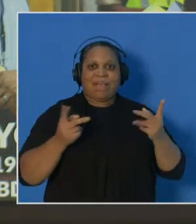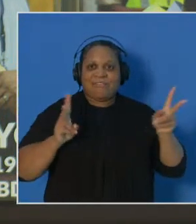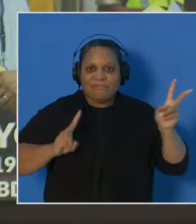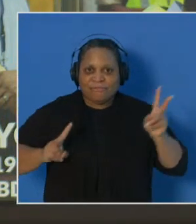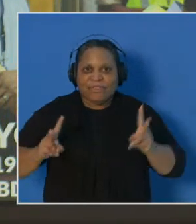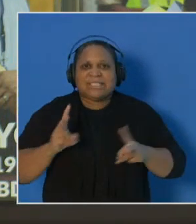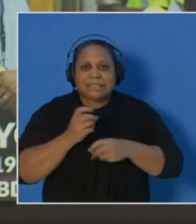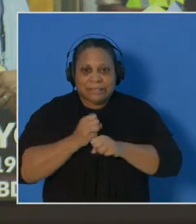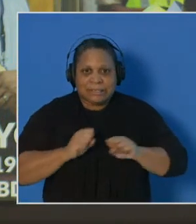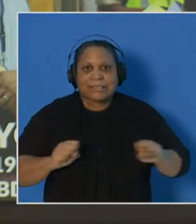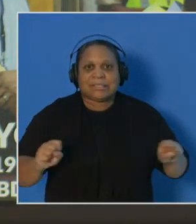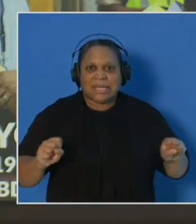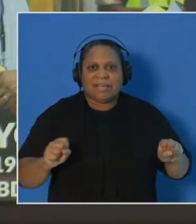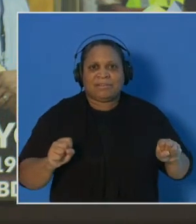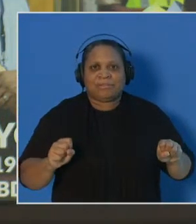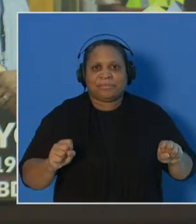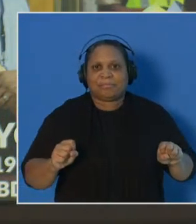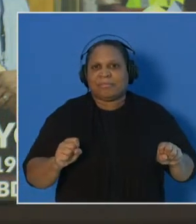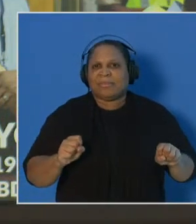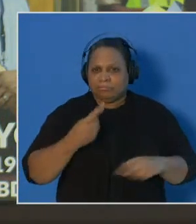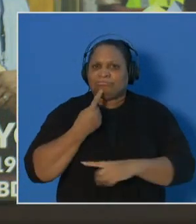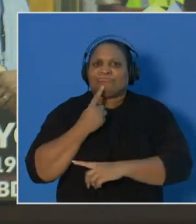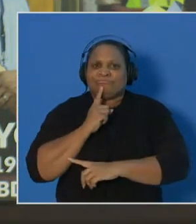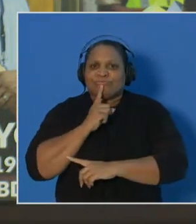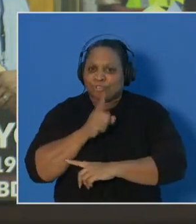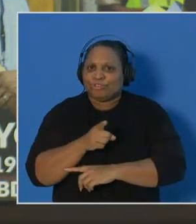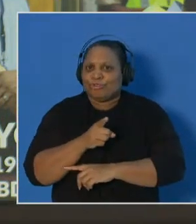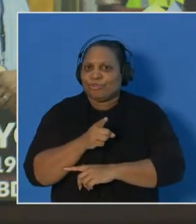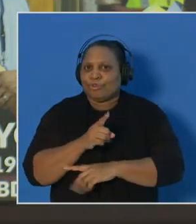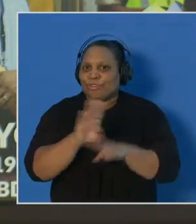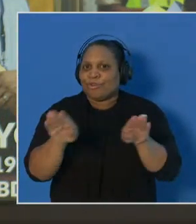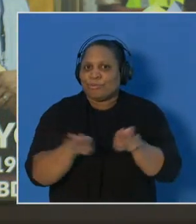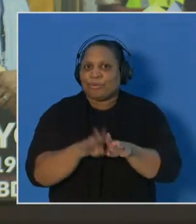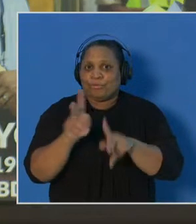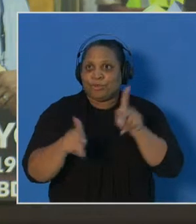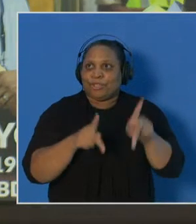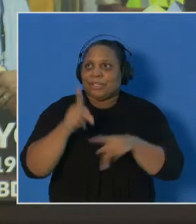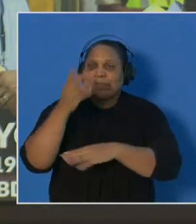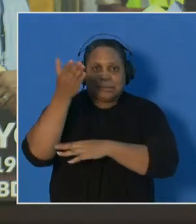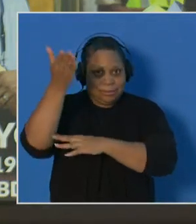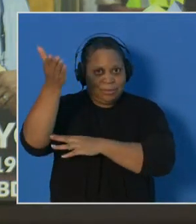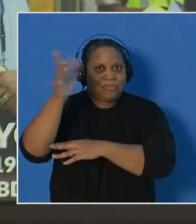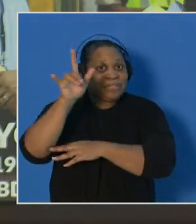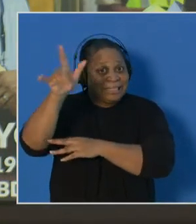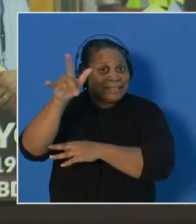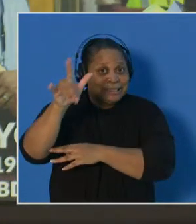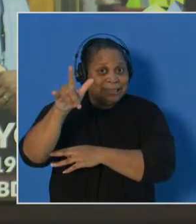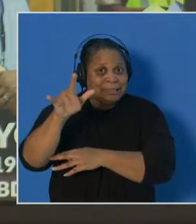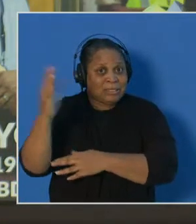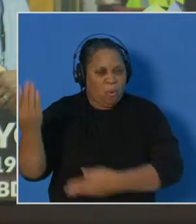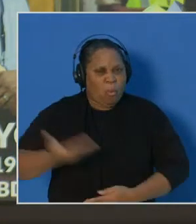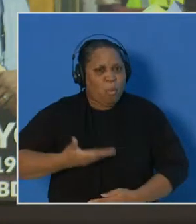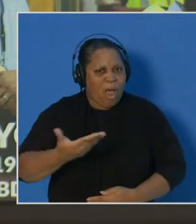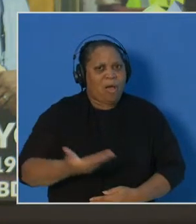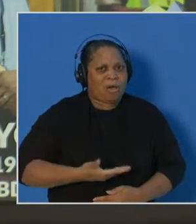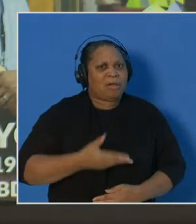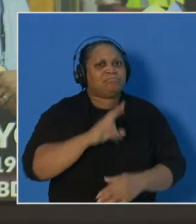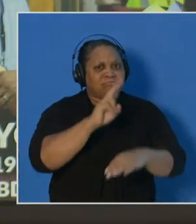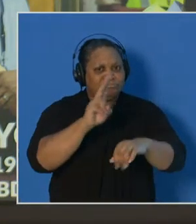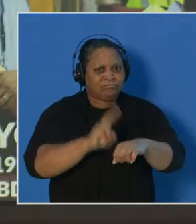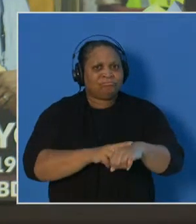in a safe fashion. And certainly the Bermudians who are still stranded overseas will welcome the resumption of regular